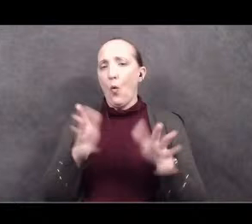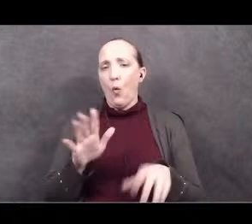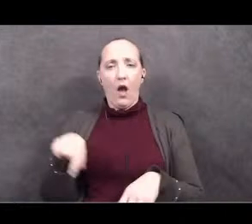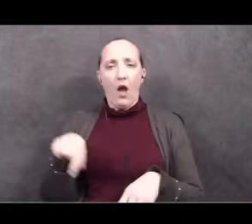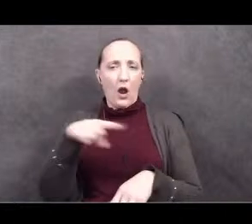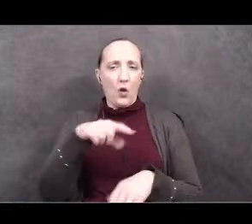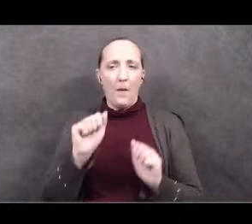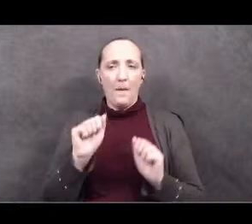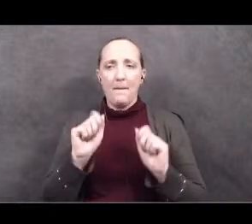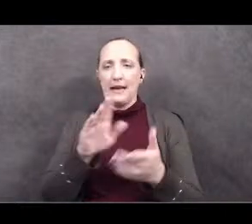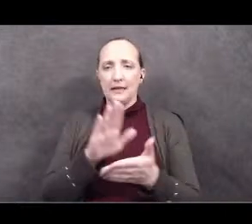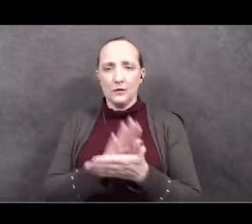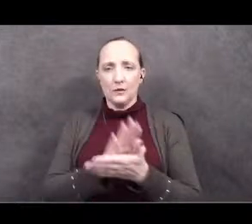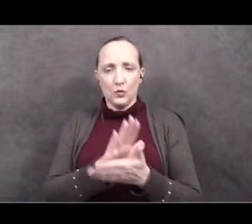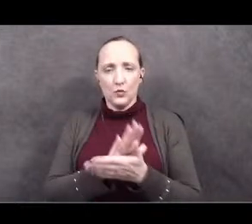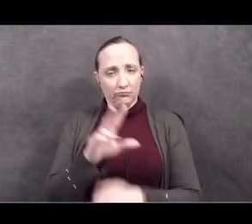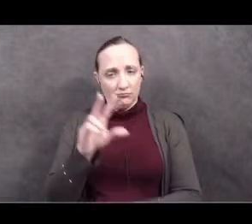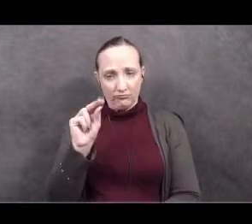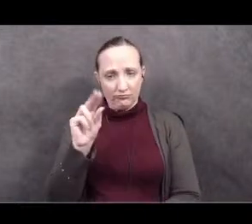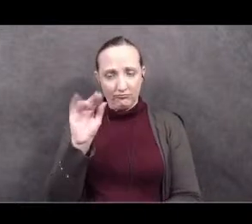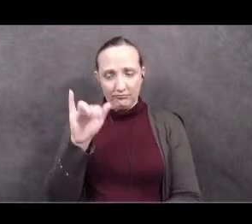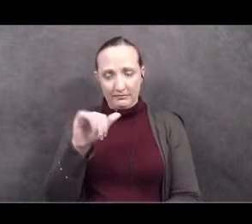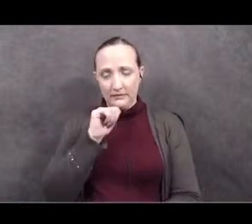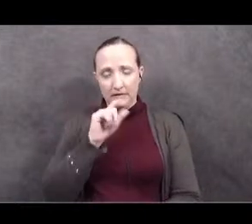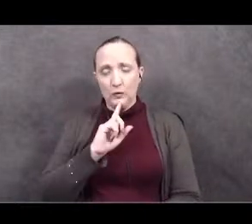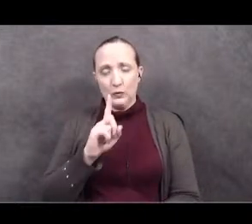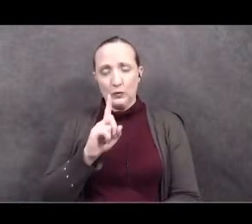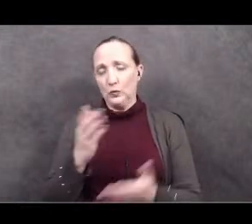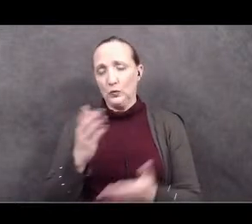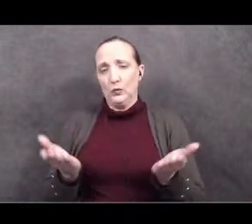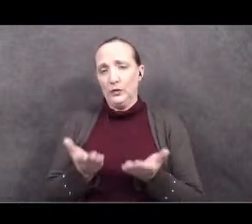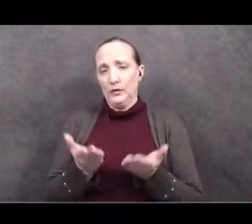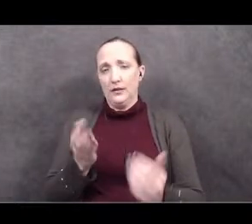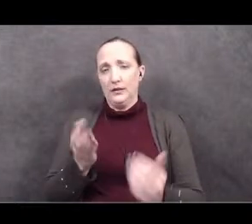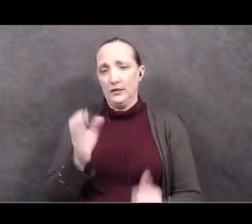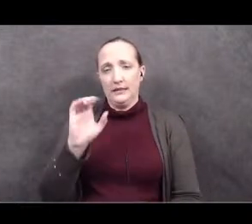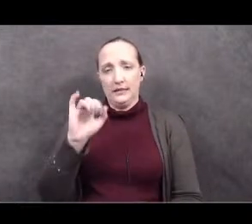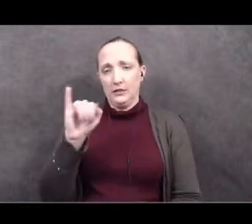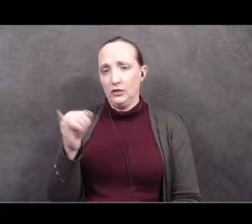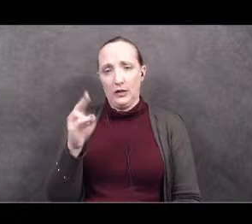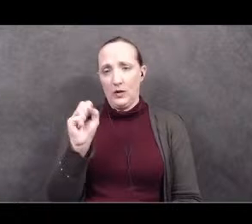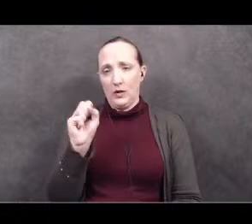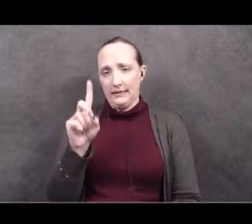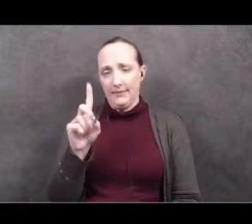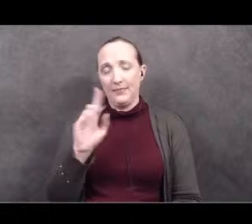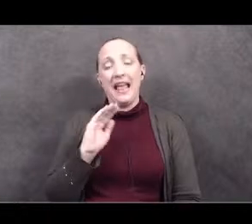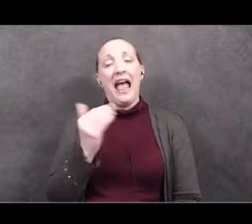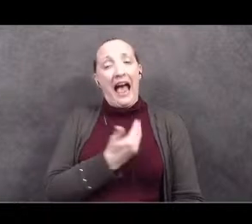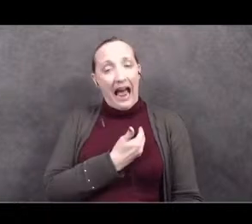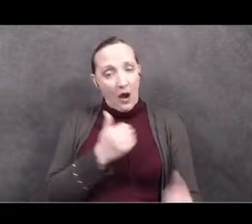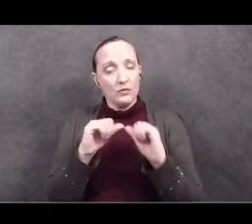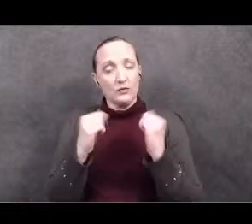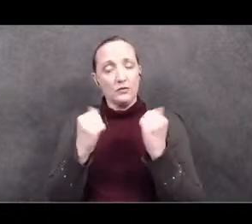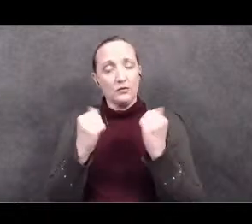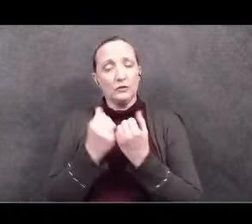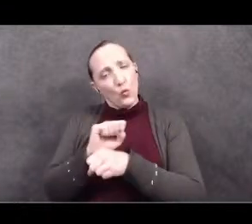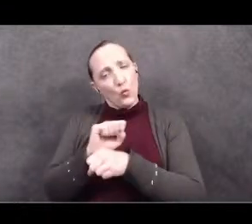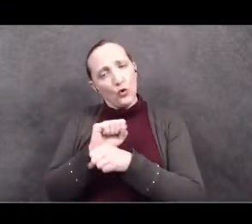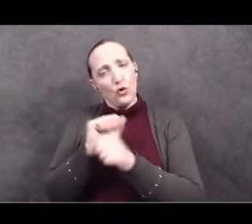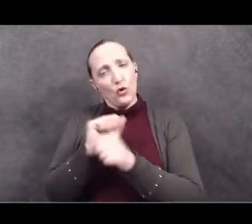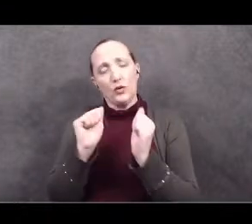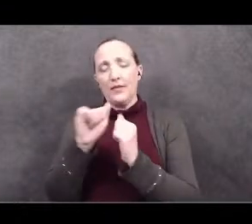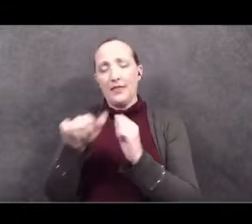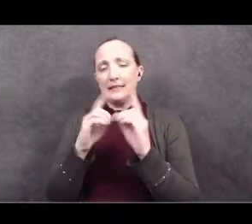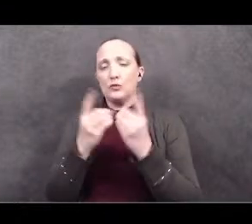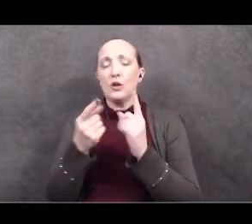that this is not the case in cjusd the association has been working with the district to create a plan and to bring